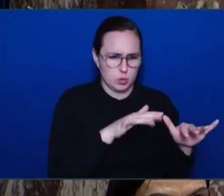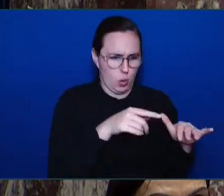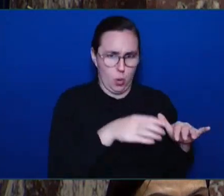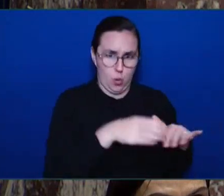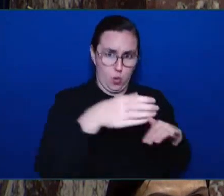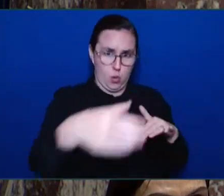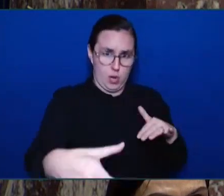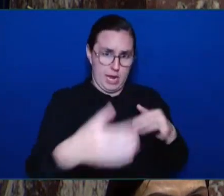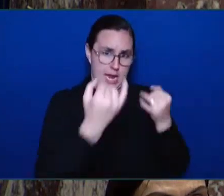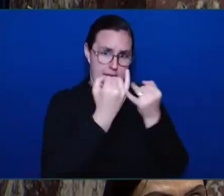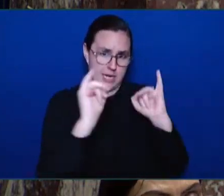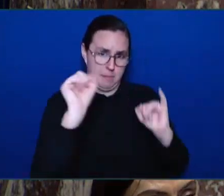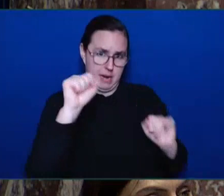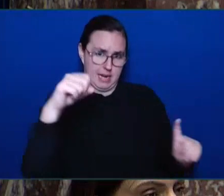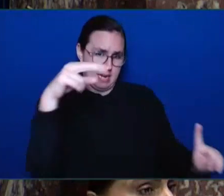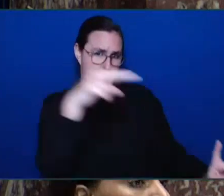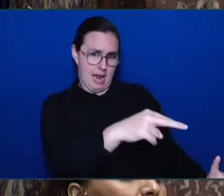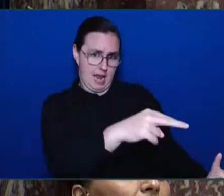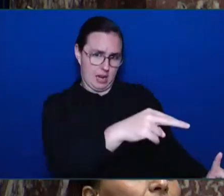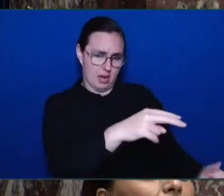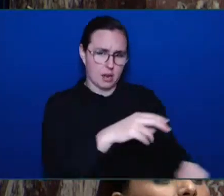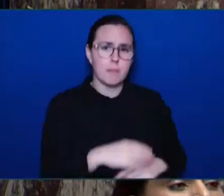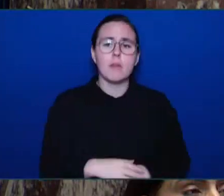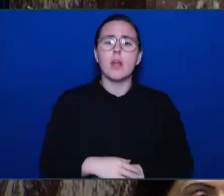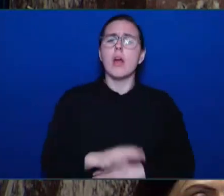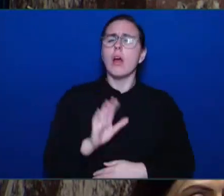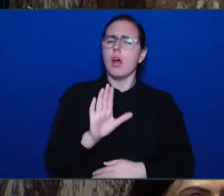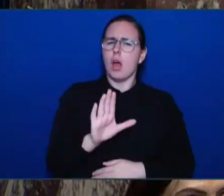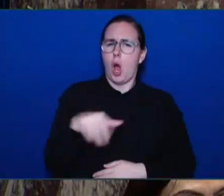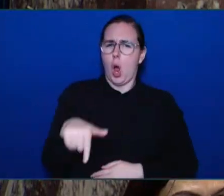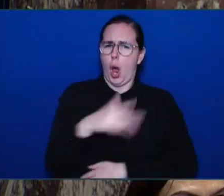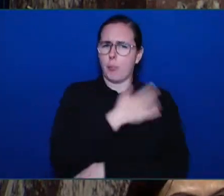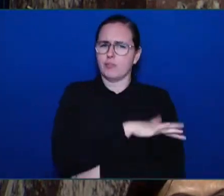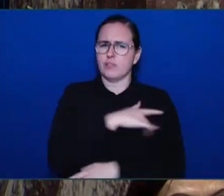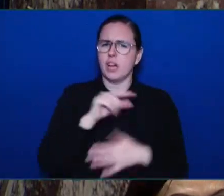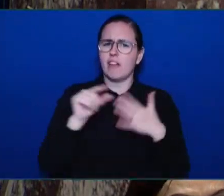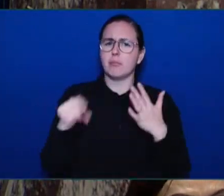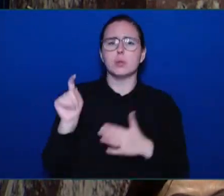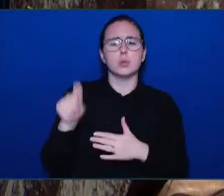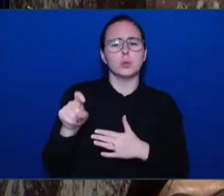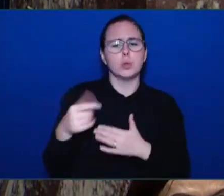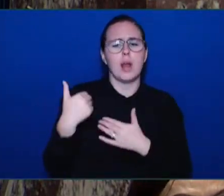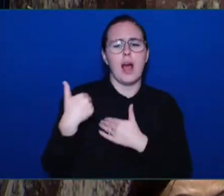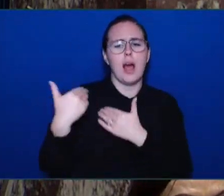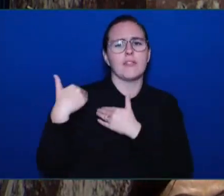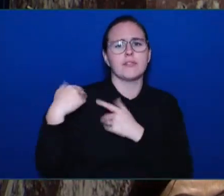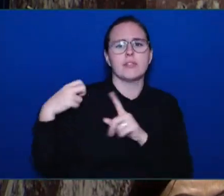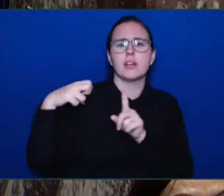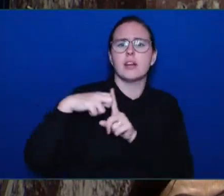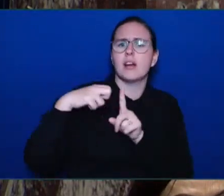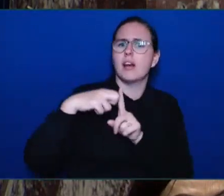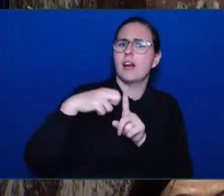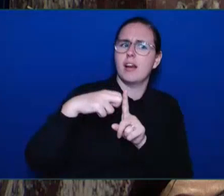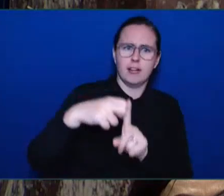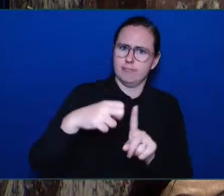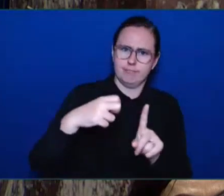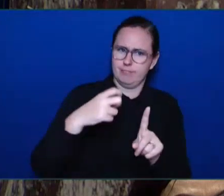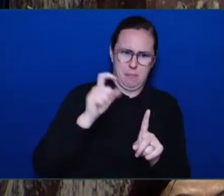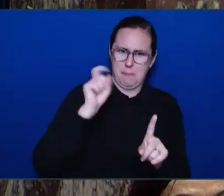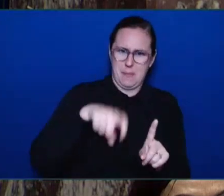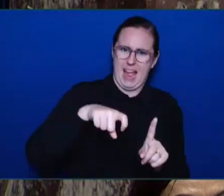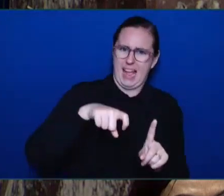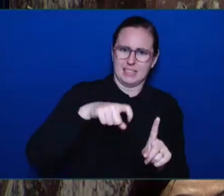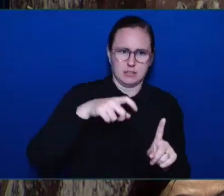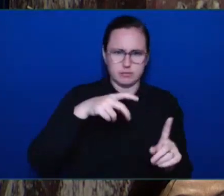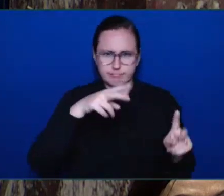internal policing reviews of environmental decisions under both the provincial offence provision and perhaps the Criminal Code of